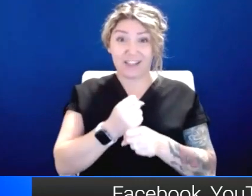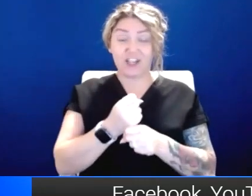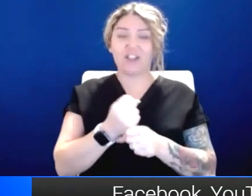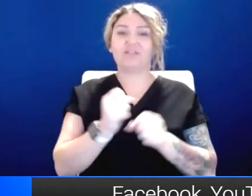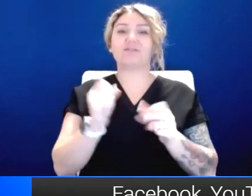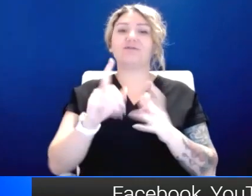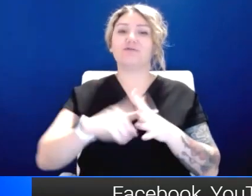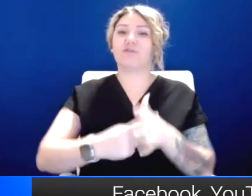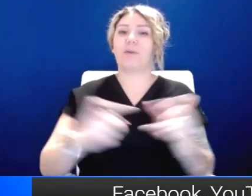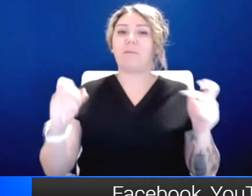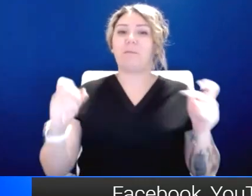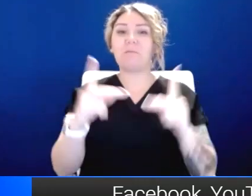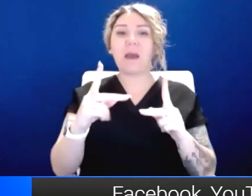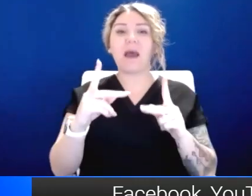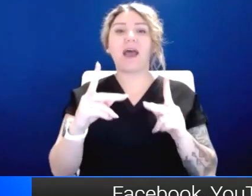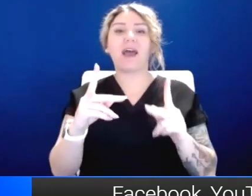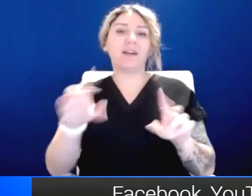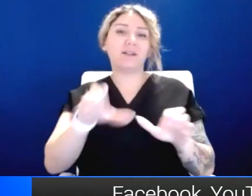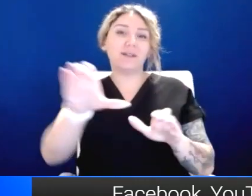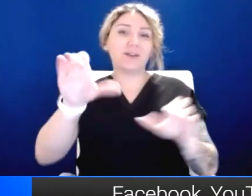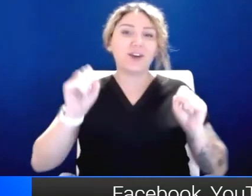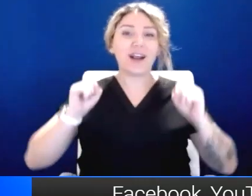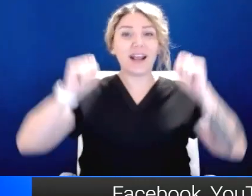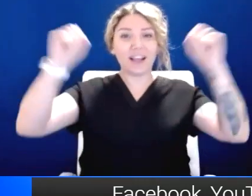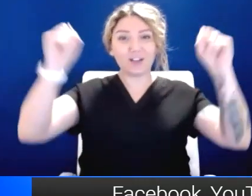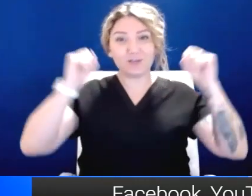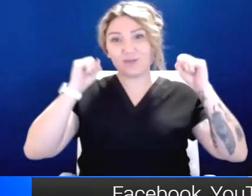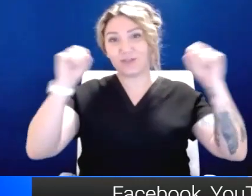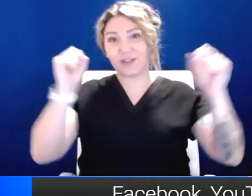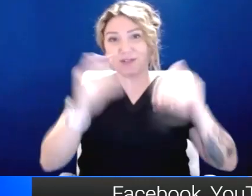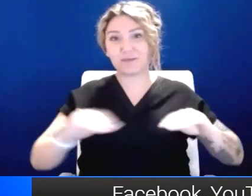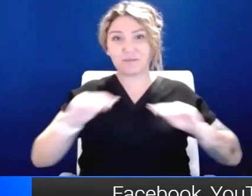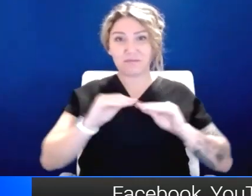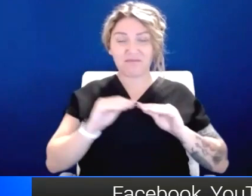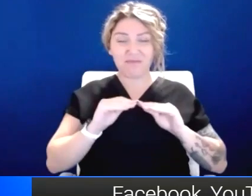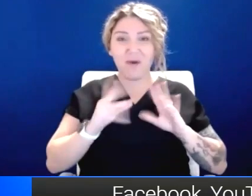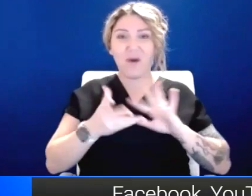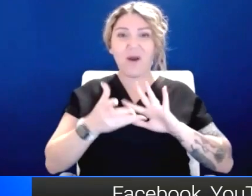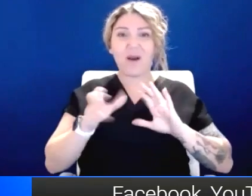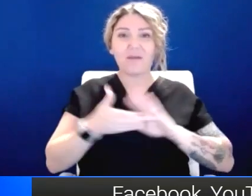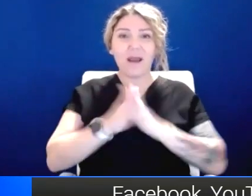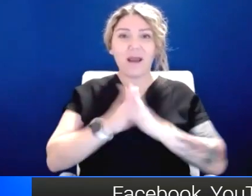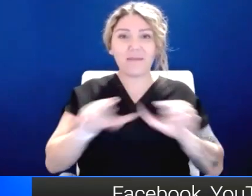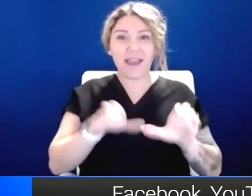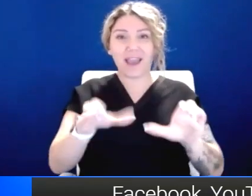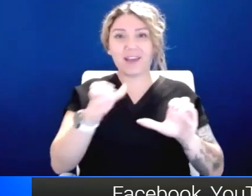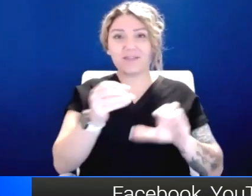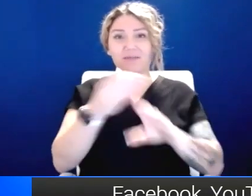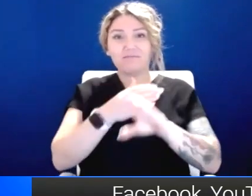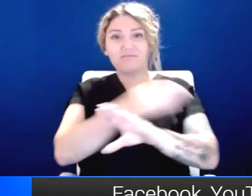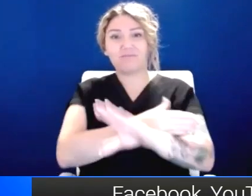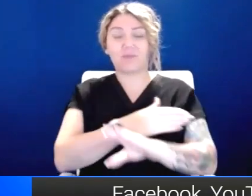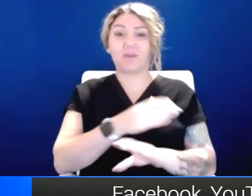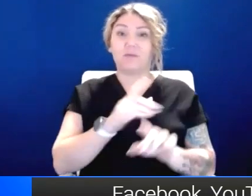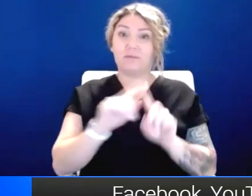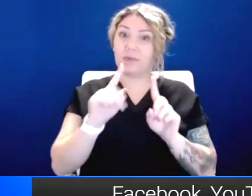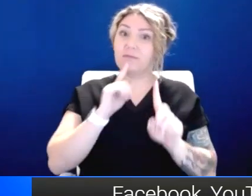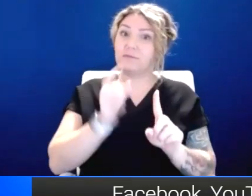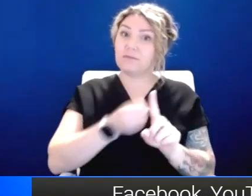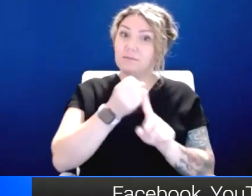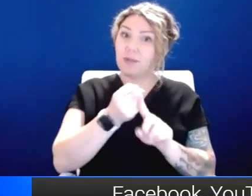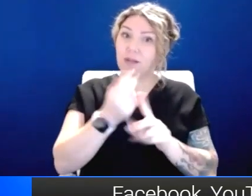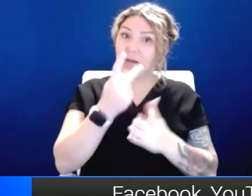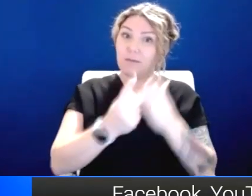started doing their exercises, they have started getting more active, and things are improving, but definitely it impacted both physical